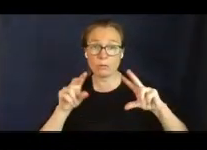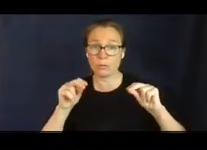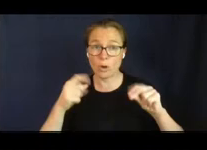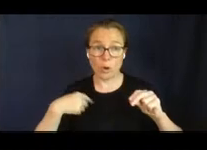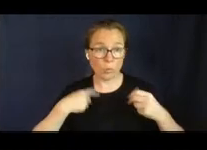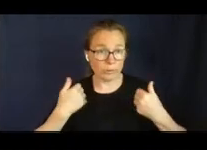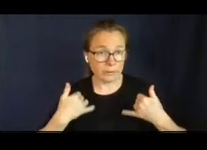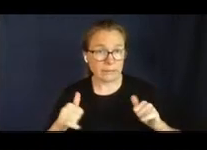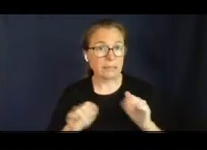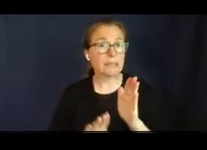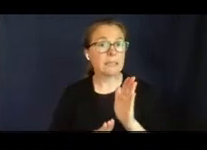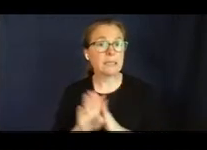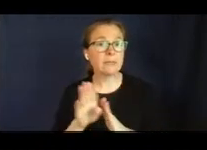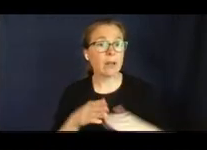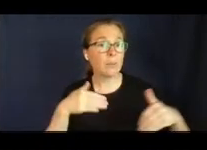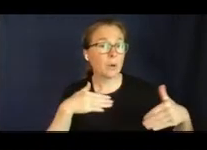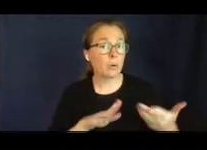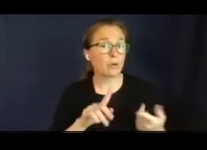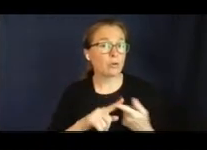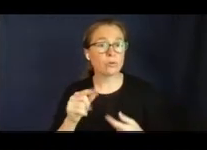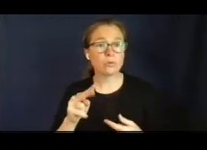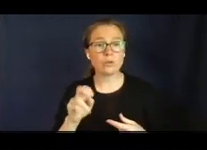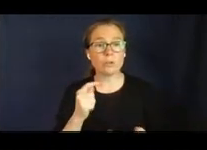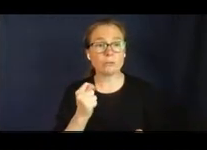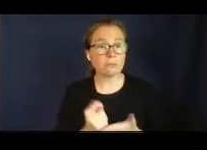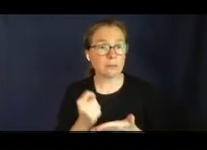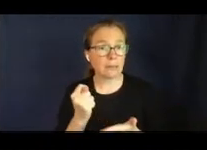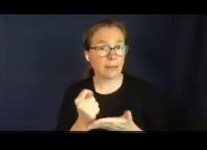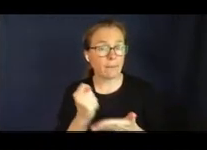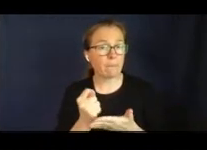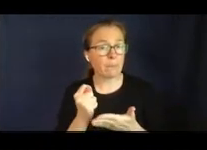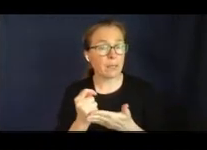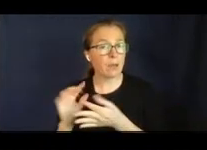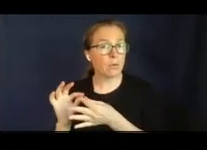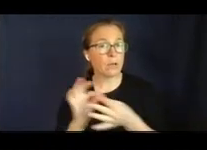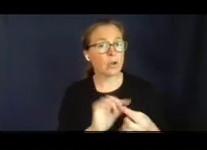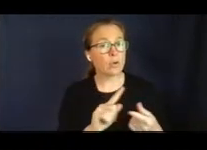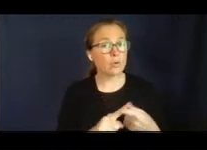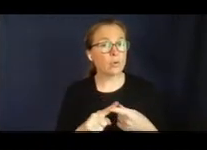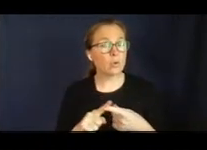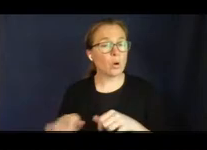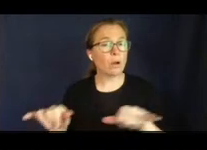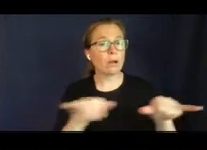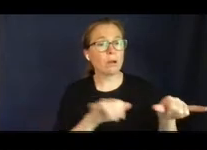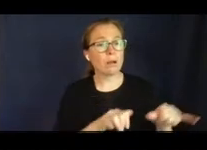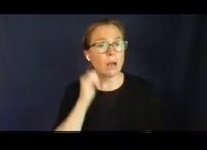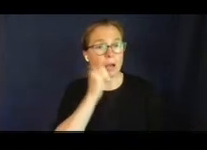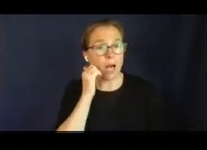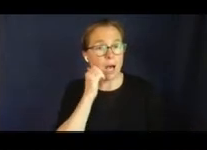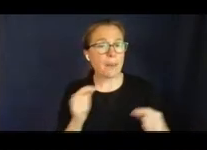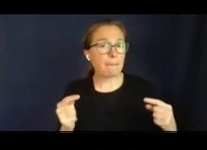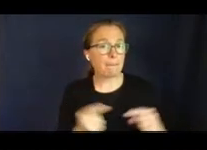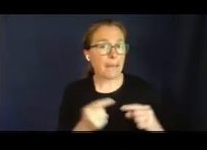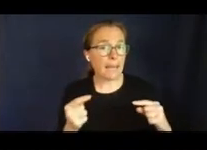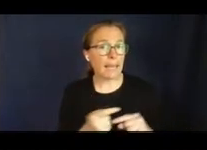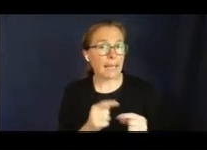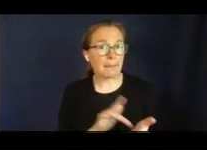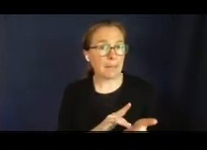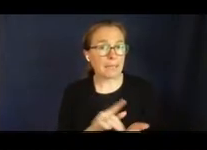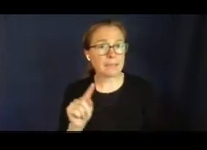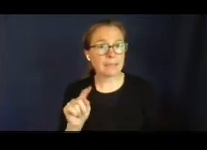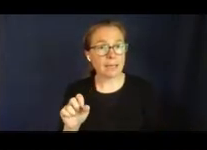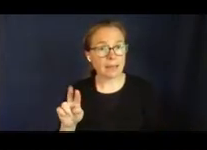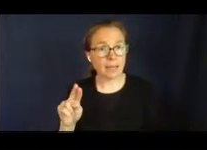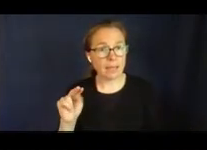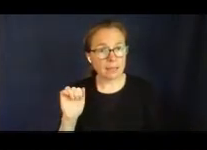to gene therapy that leans on the common pain reliever acetaminophen, or Tylenol, to force a variety